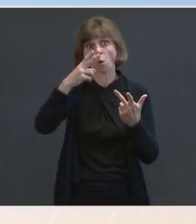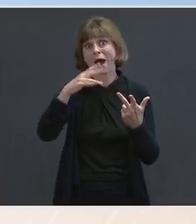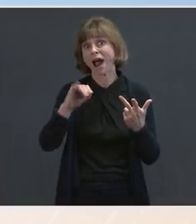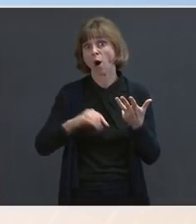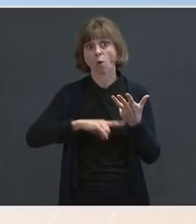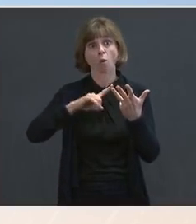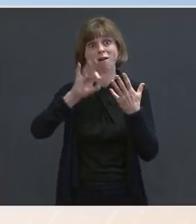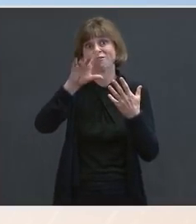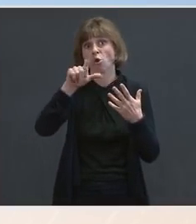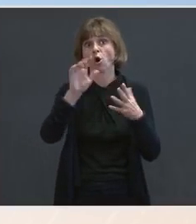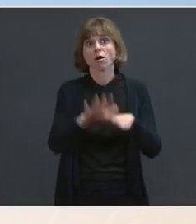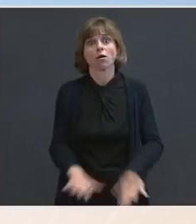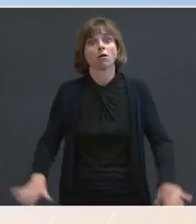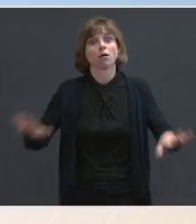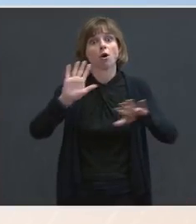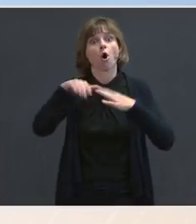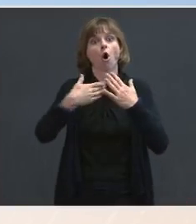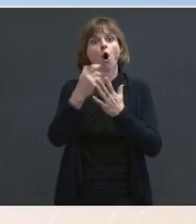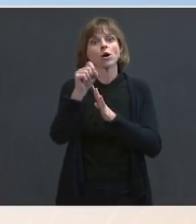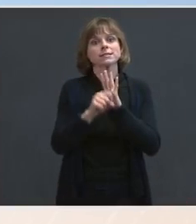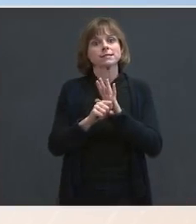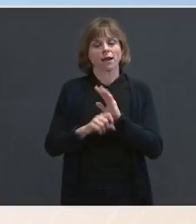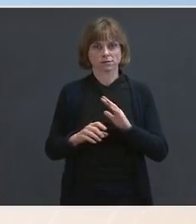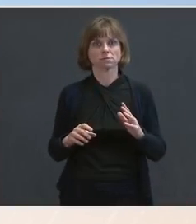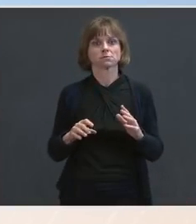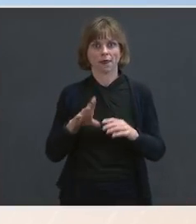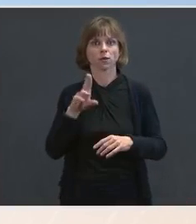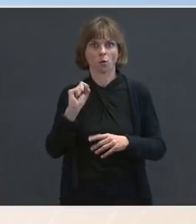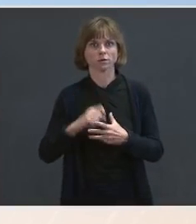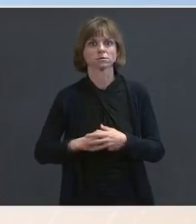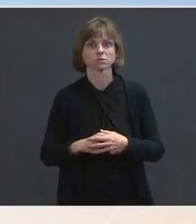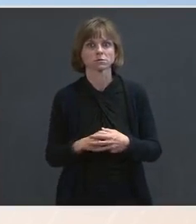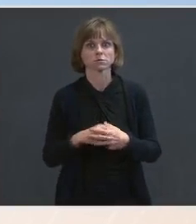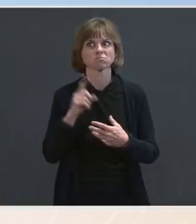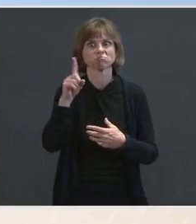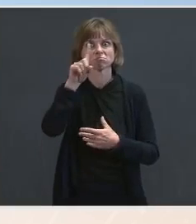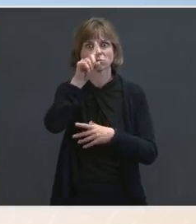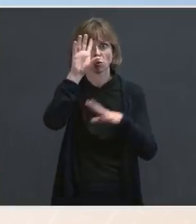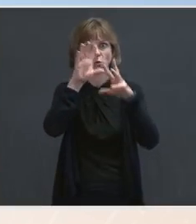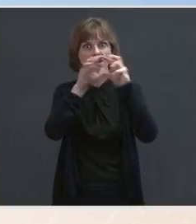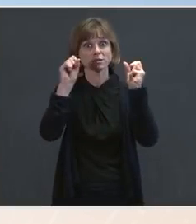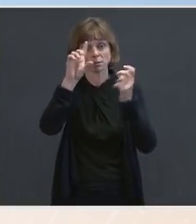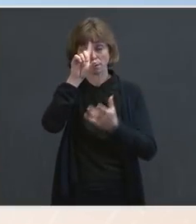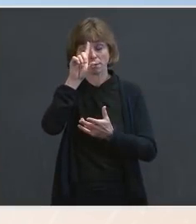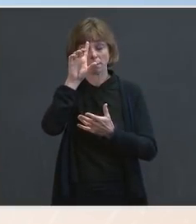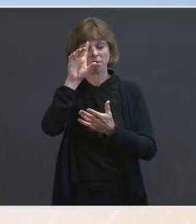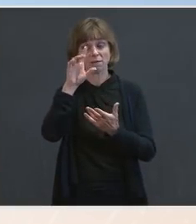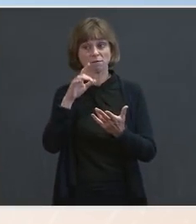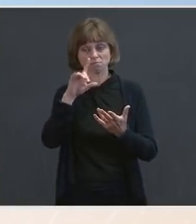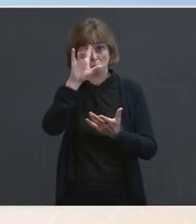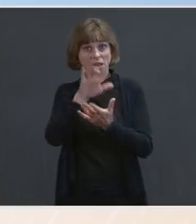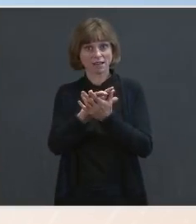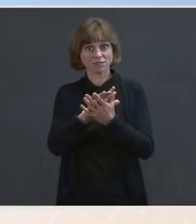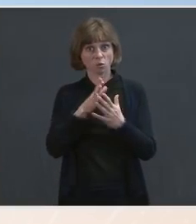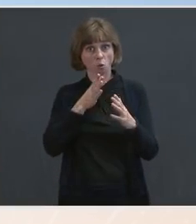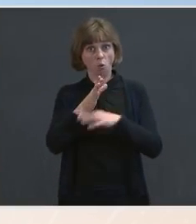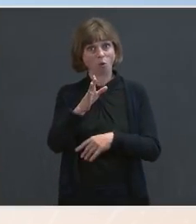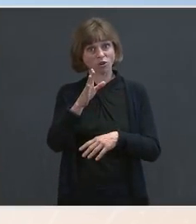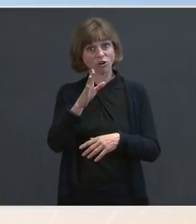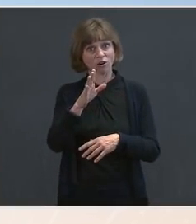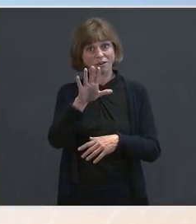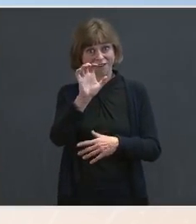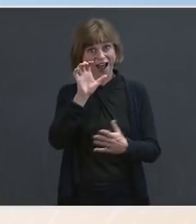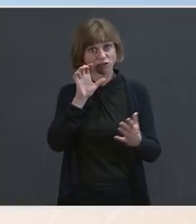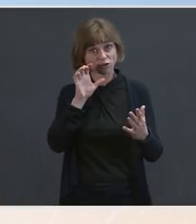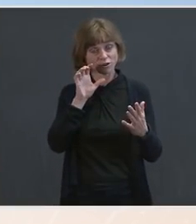Florida, in every state across the country. And, he believes that with more than 500,000 Americans' lives lost,